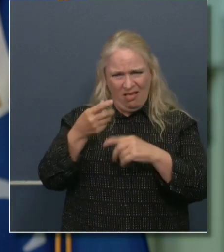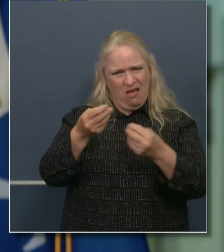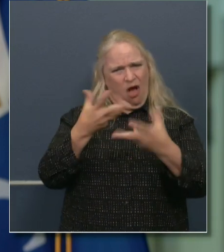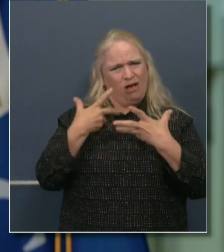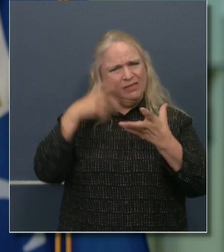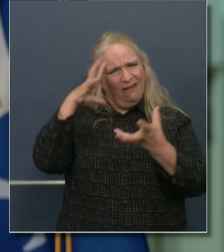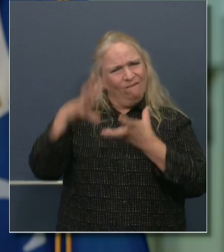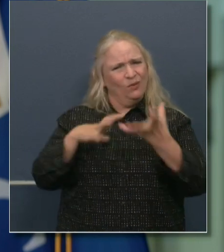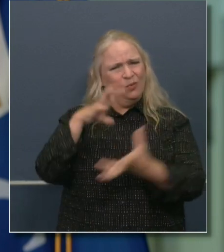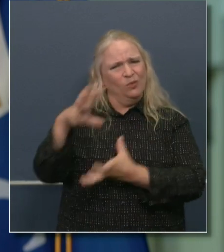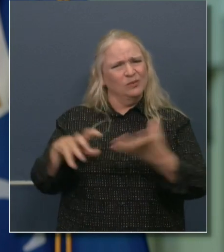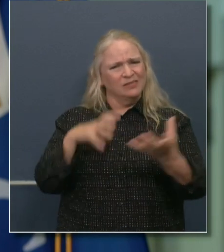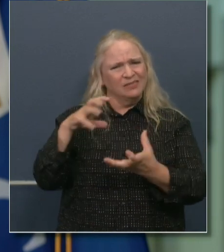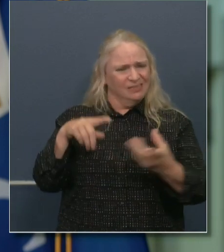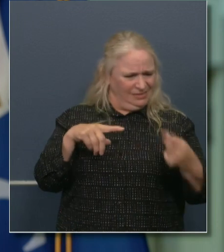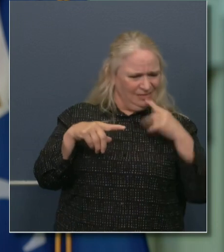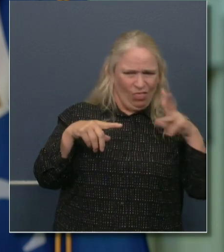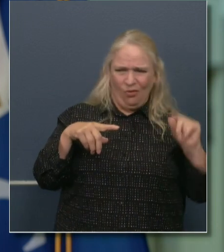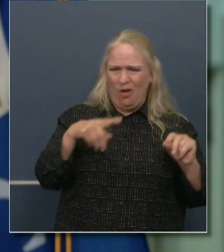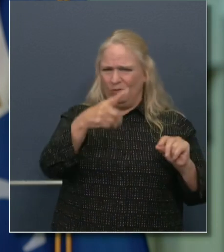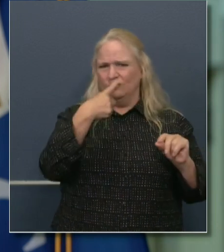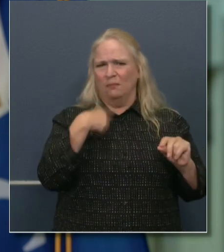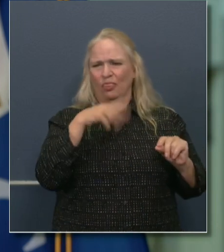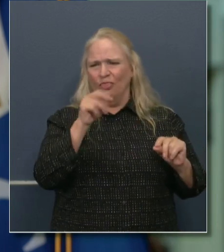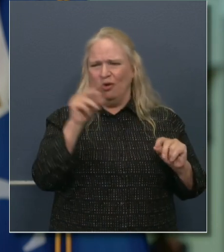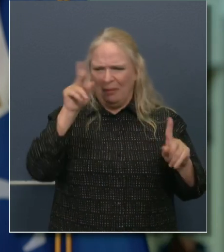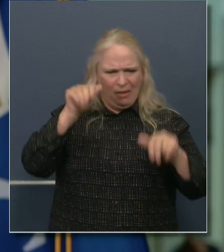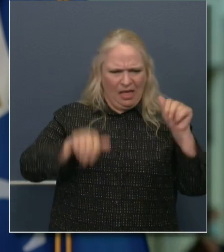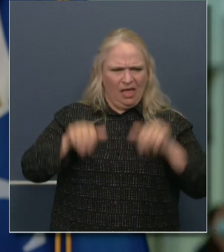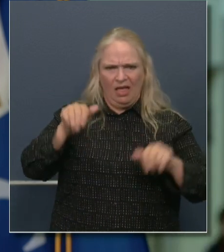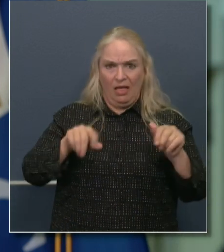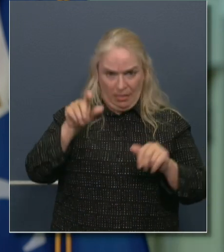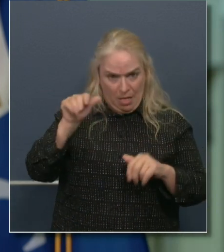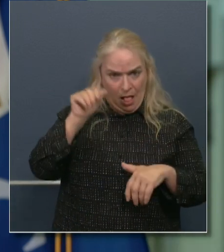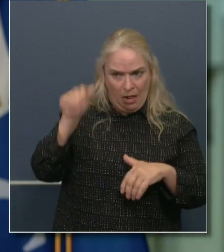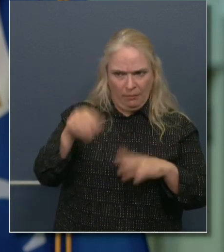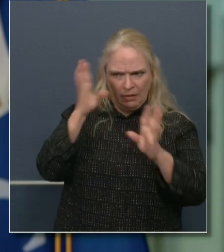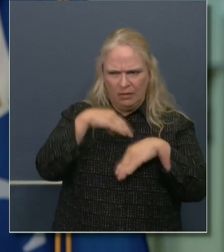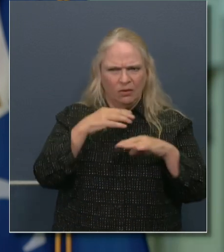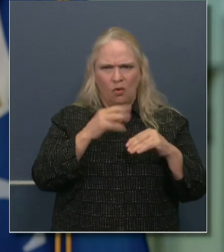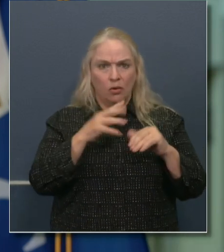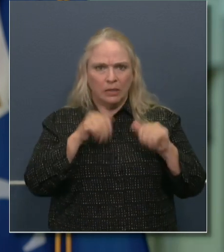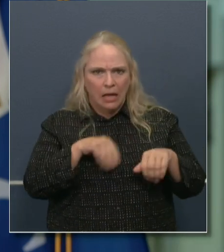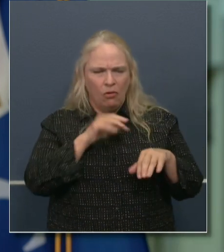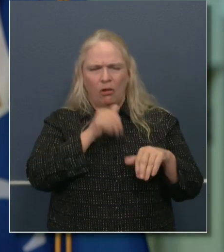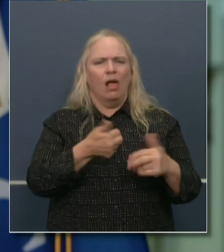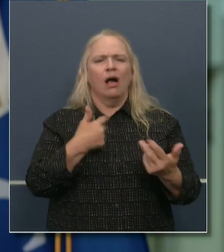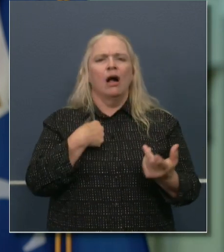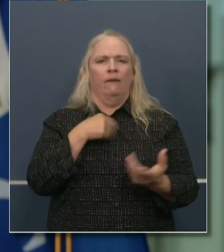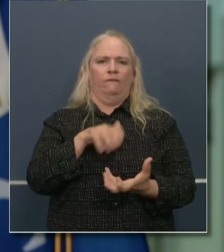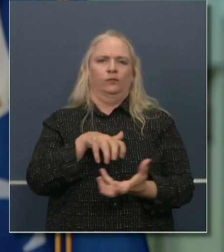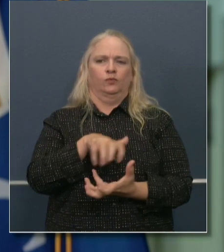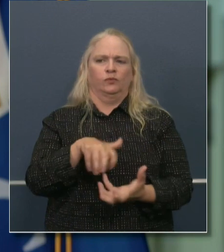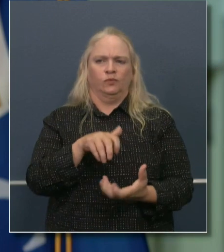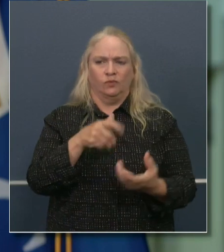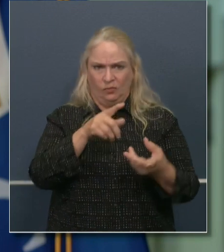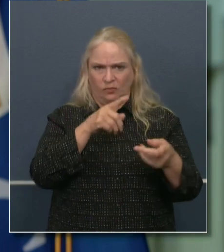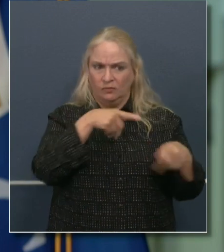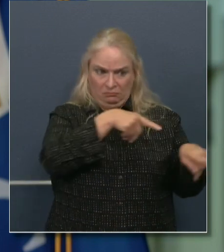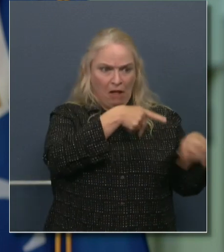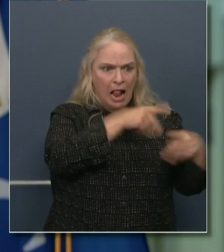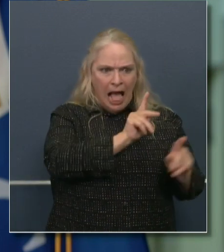and where people aren't really sure what is safe, where it's safe, why it's okay on one block and not in another. There's